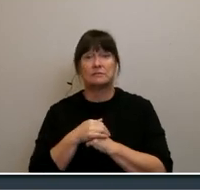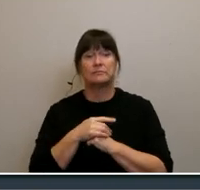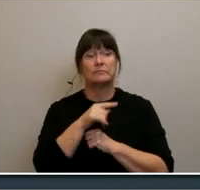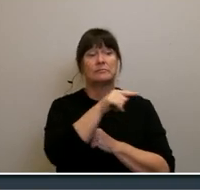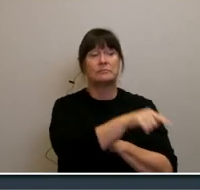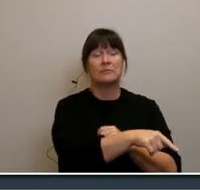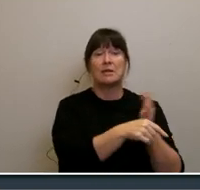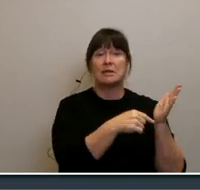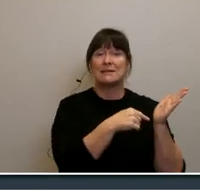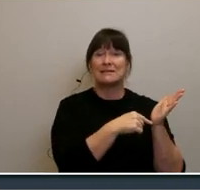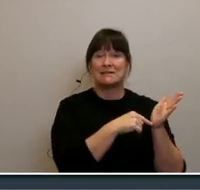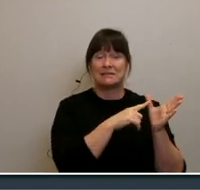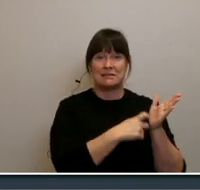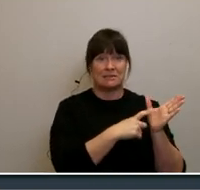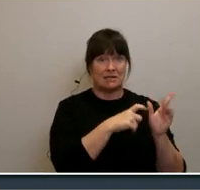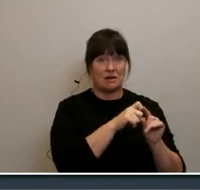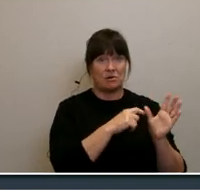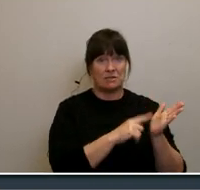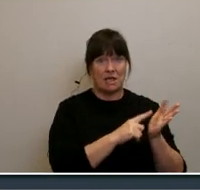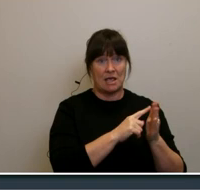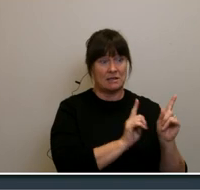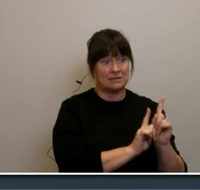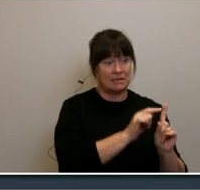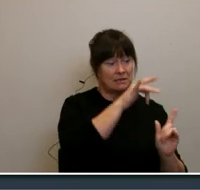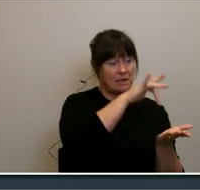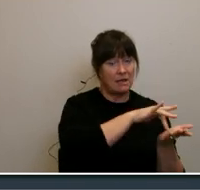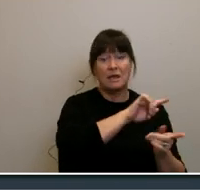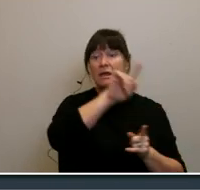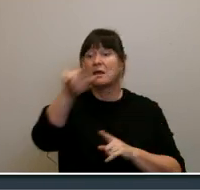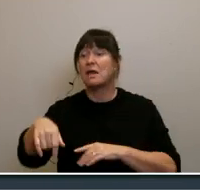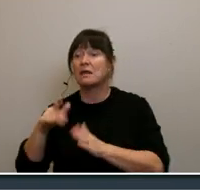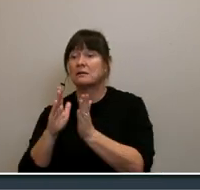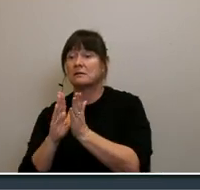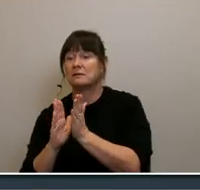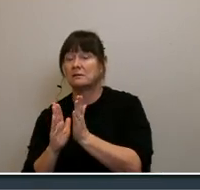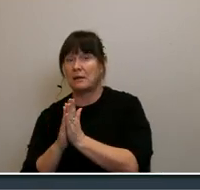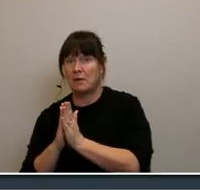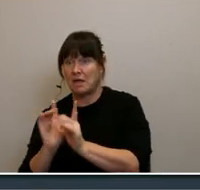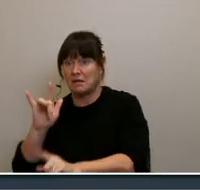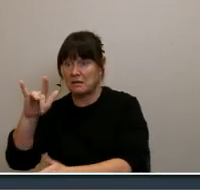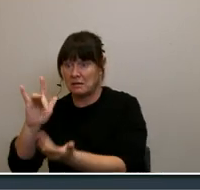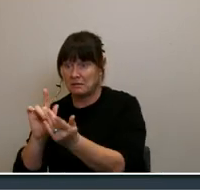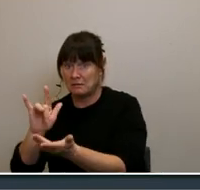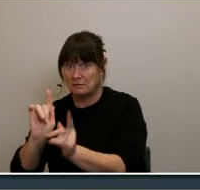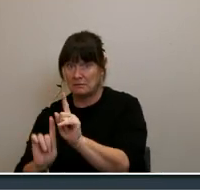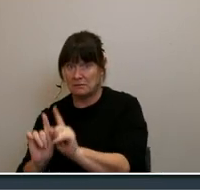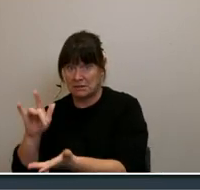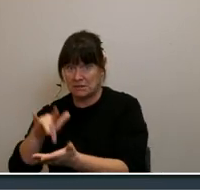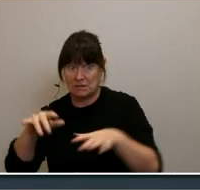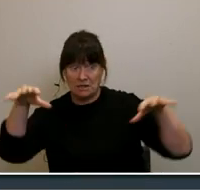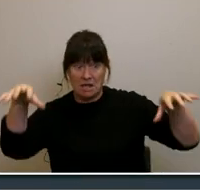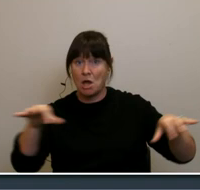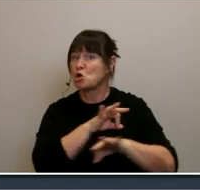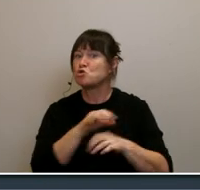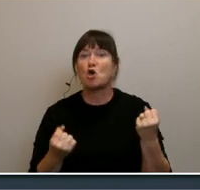Taradale and Napier Central cities becoming pedestrian, cyclist, and public transport areas only, with no